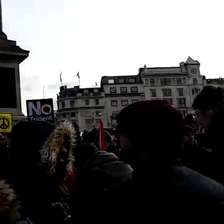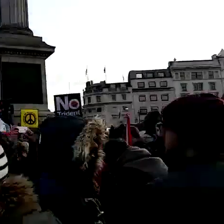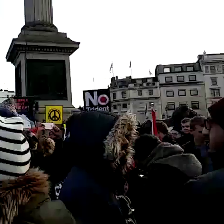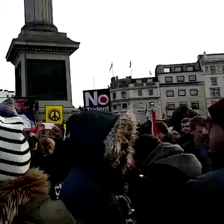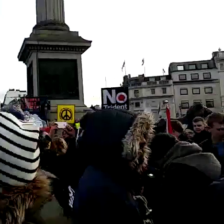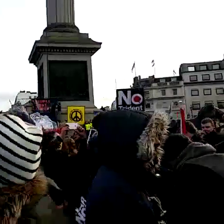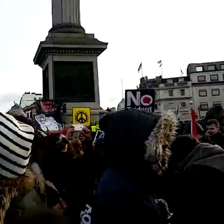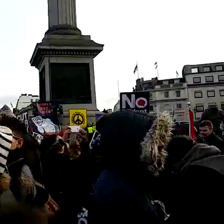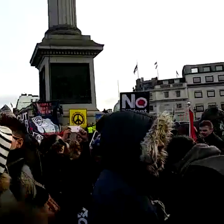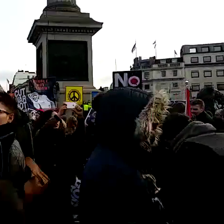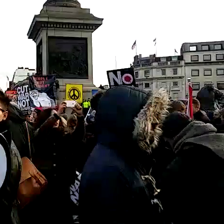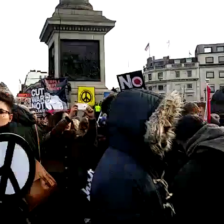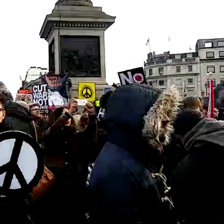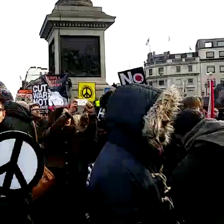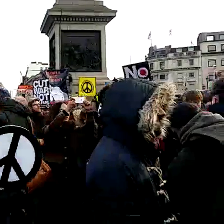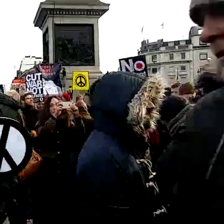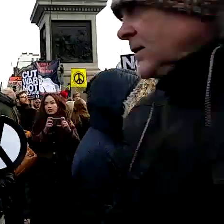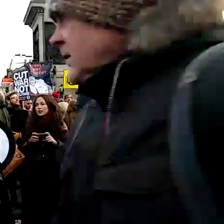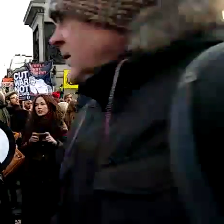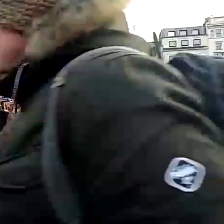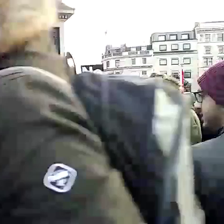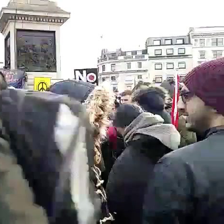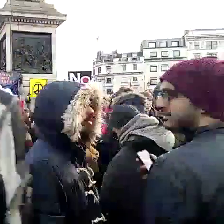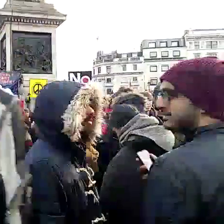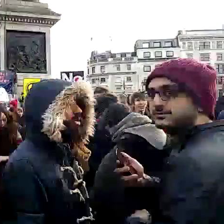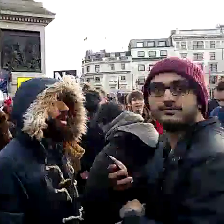corner of this screen. And yes,